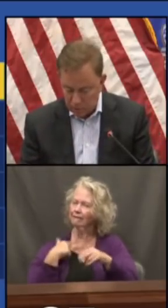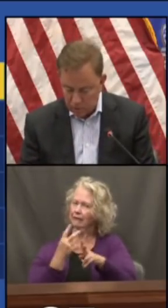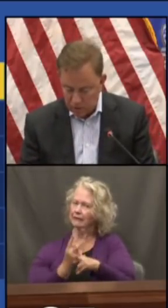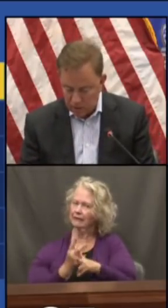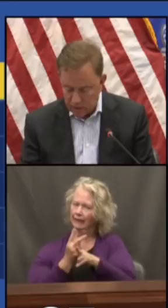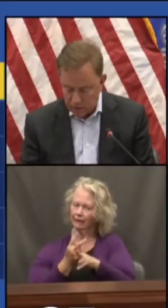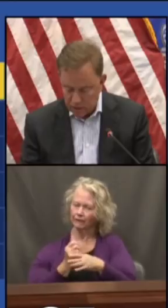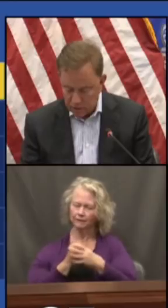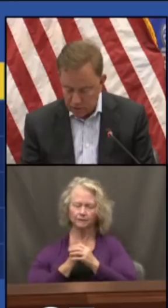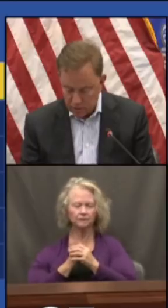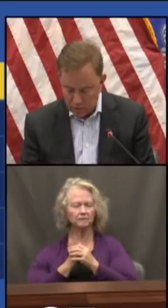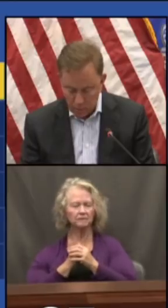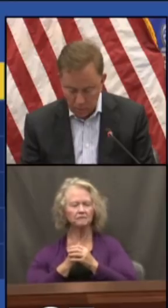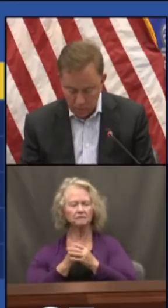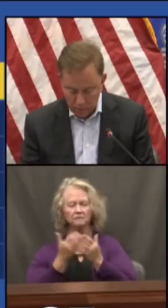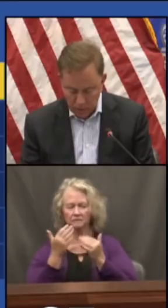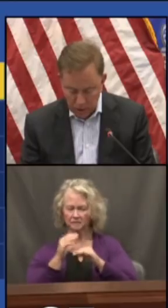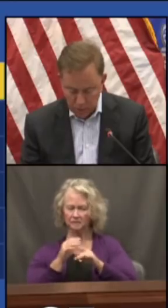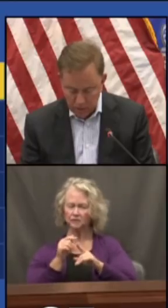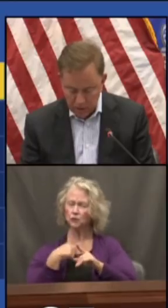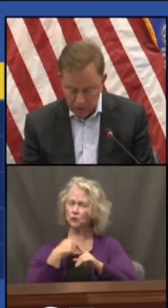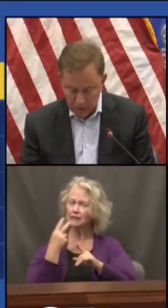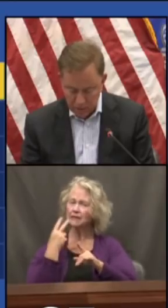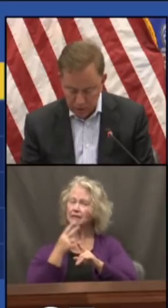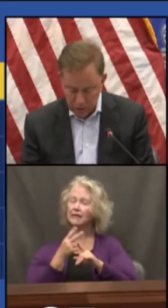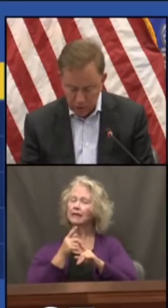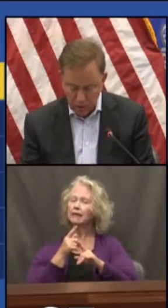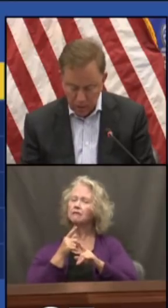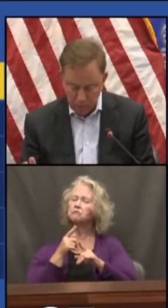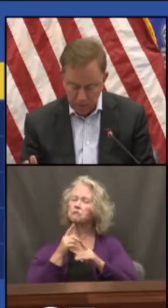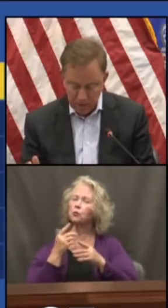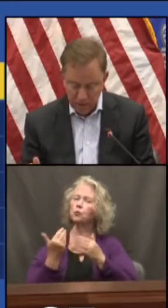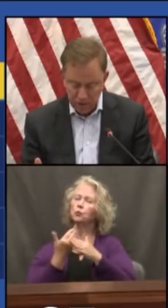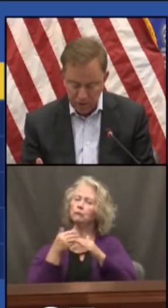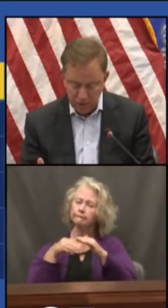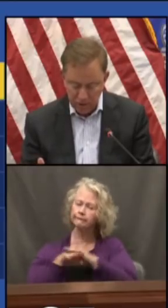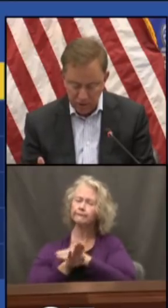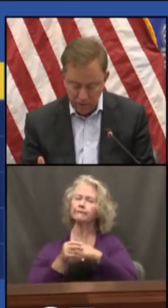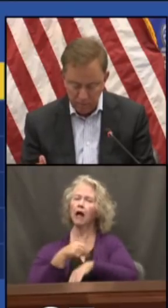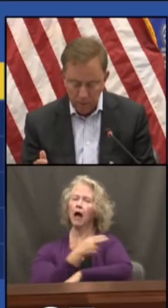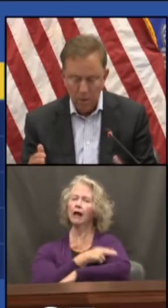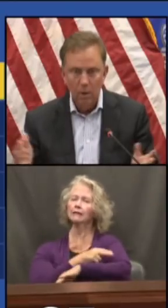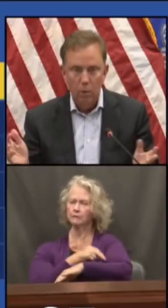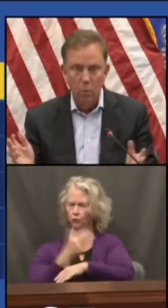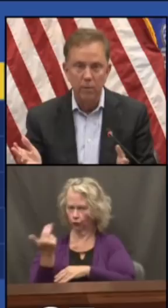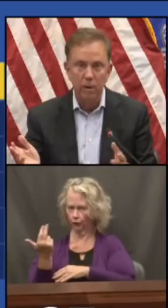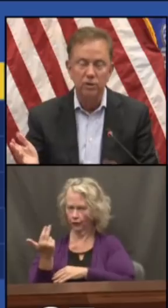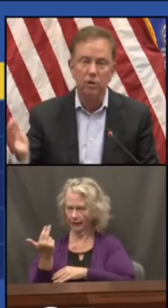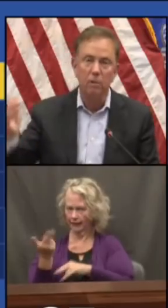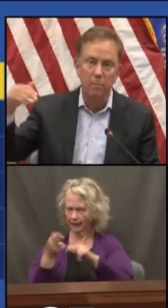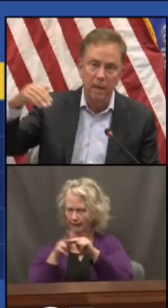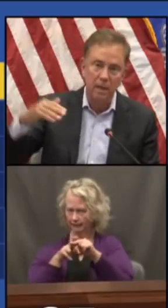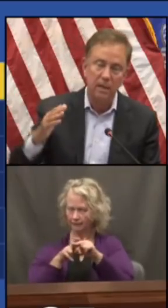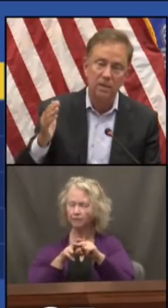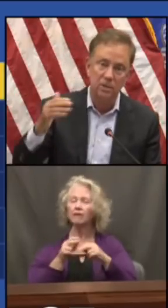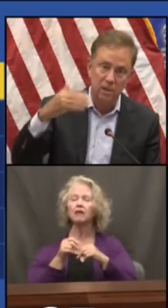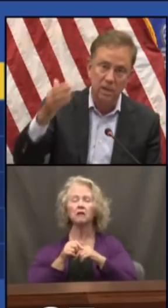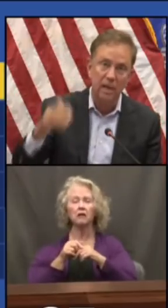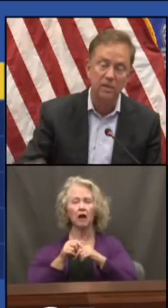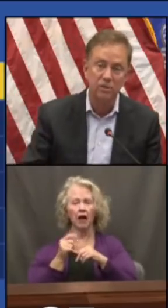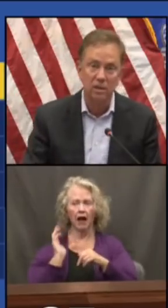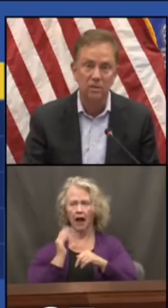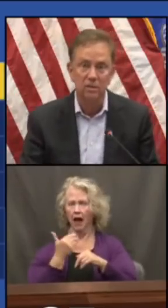see 13 additional on hospitalizations, which in hospitalizations is we reached our peak in